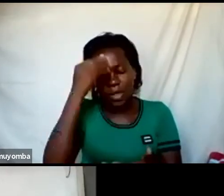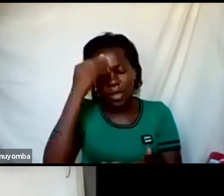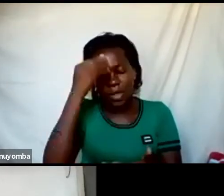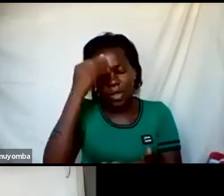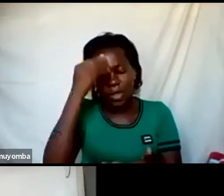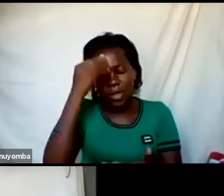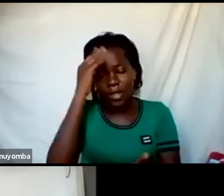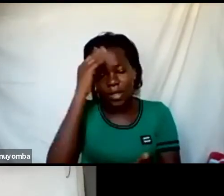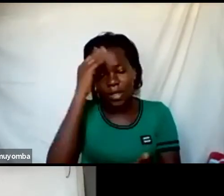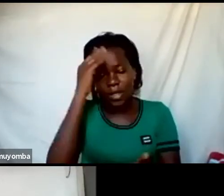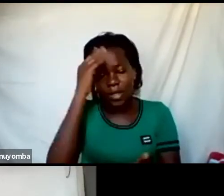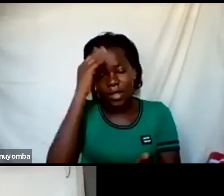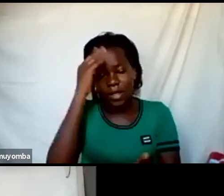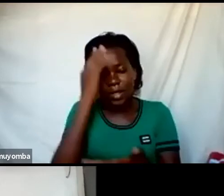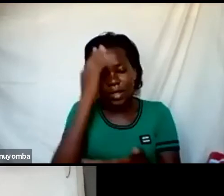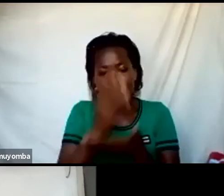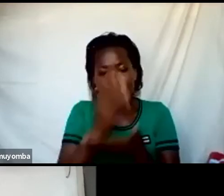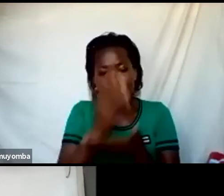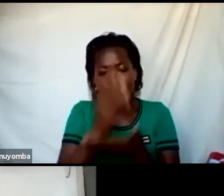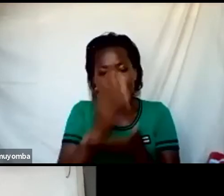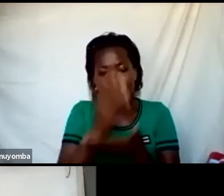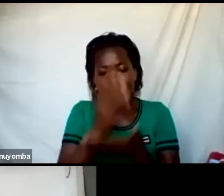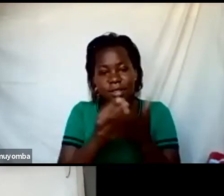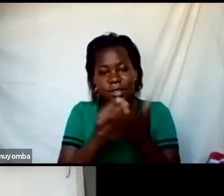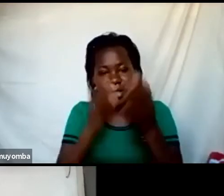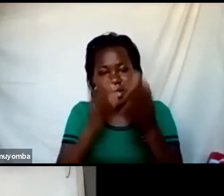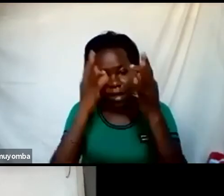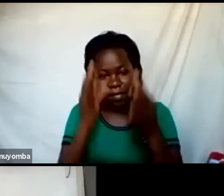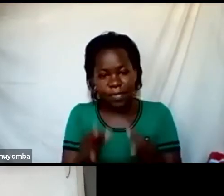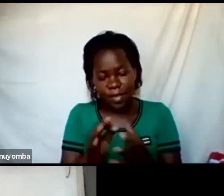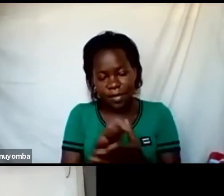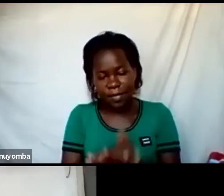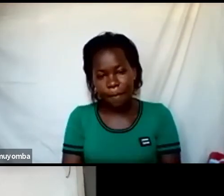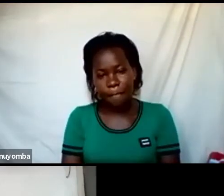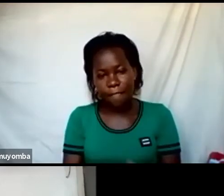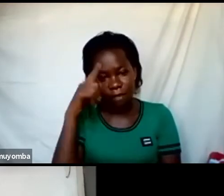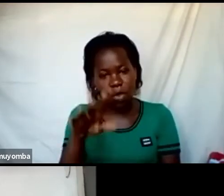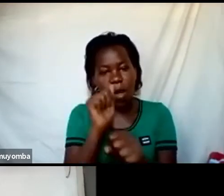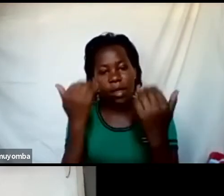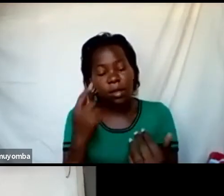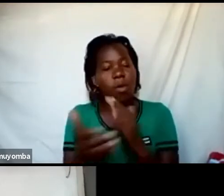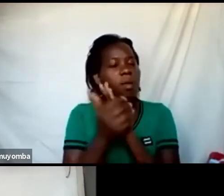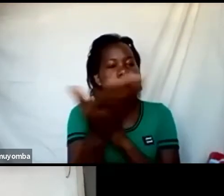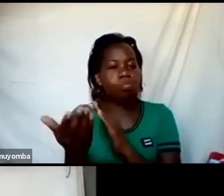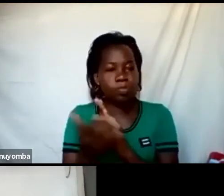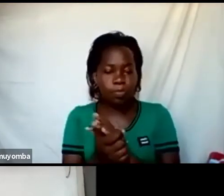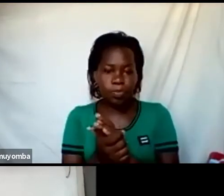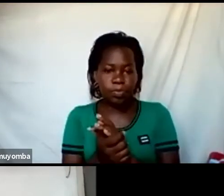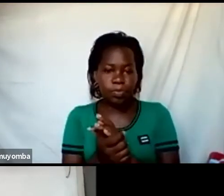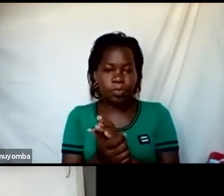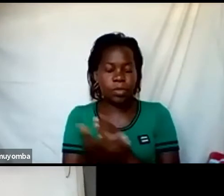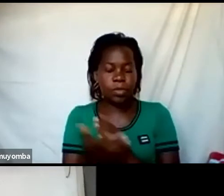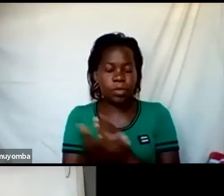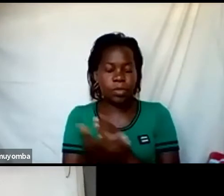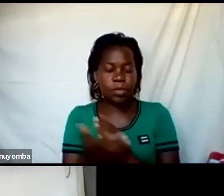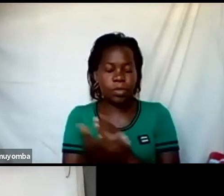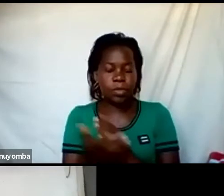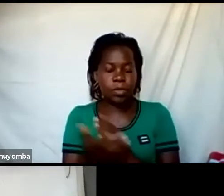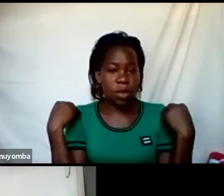work. We have such experts around, find them. Recently, we went for a training on beekeeping. So I start